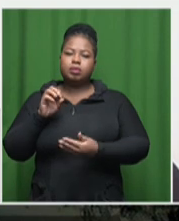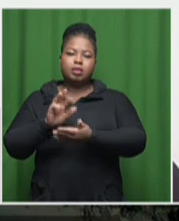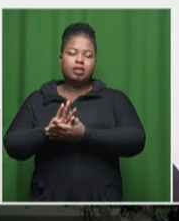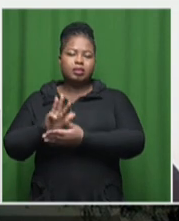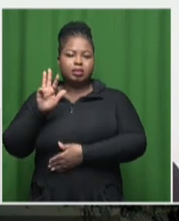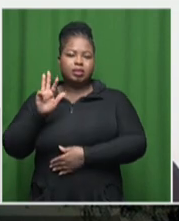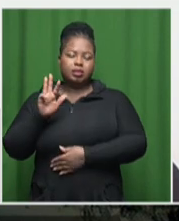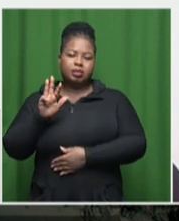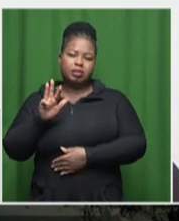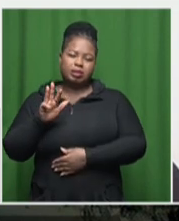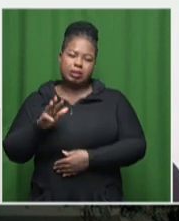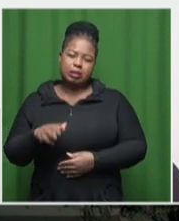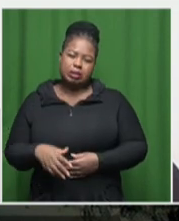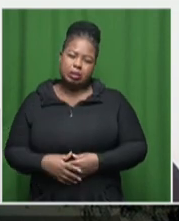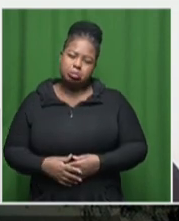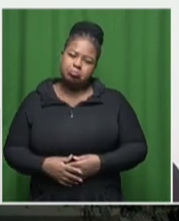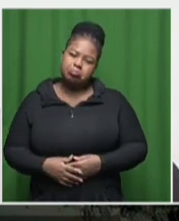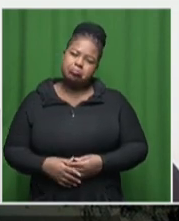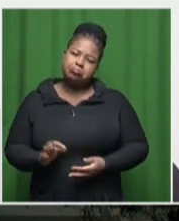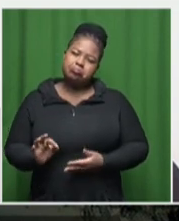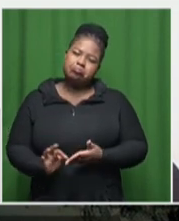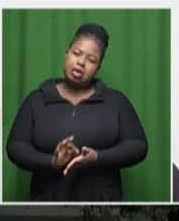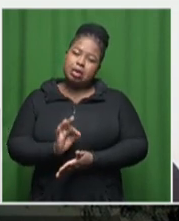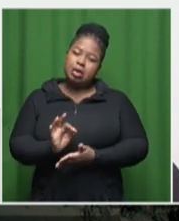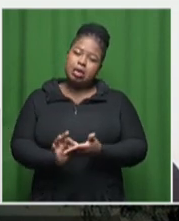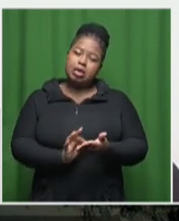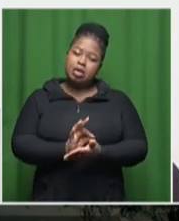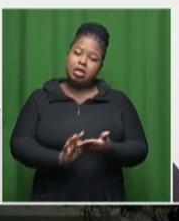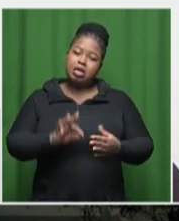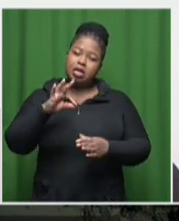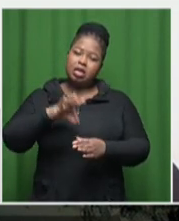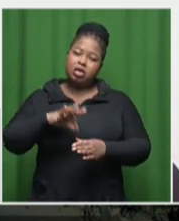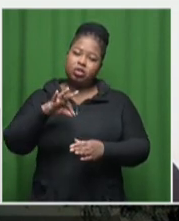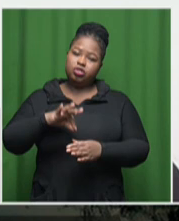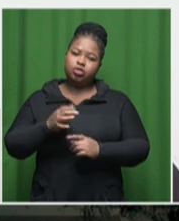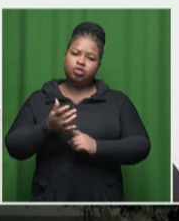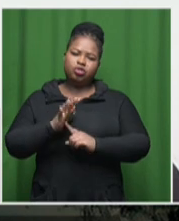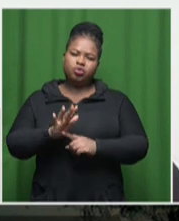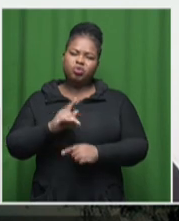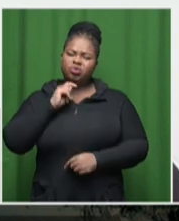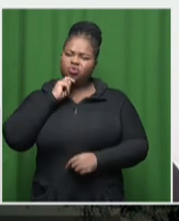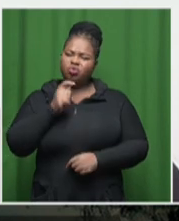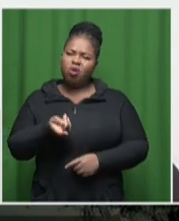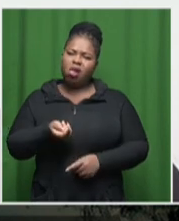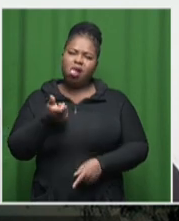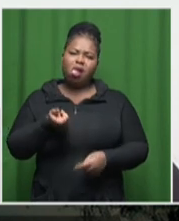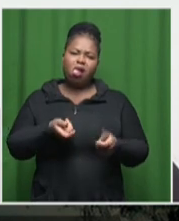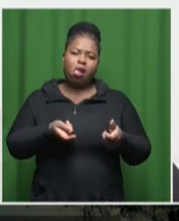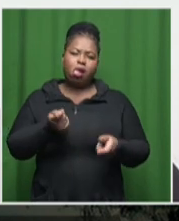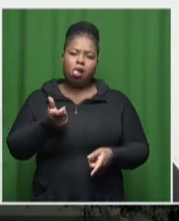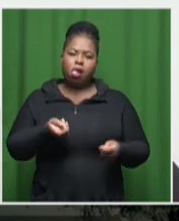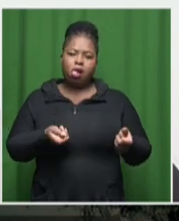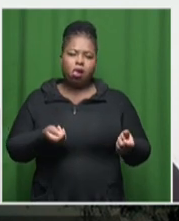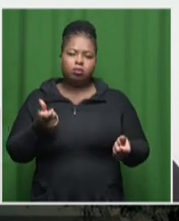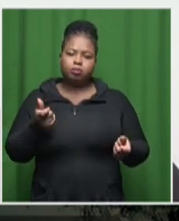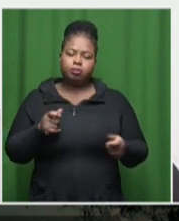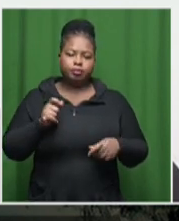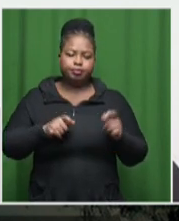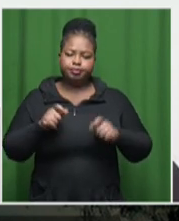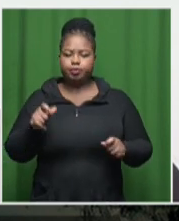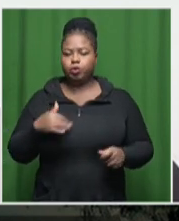2019 with that election, and what it showed was that there were much fewer voters, the voter turnout